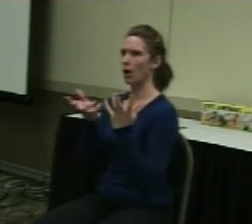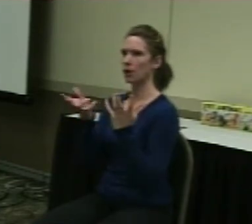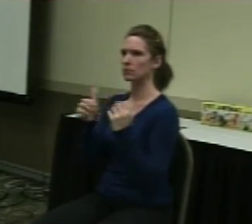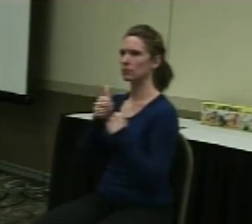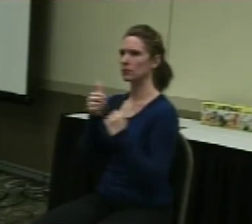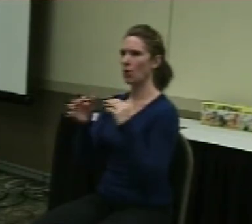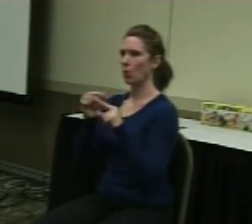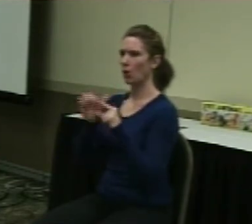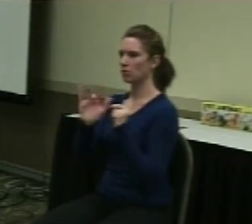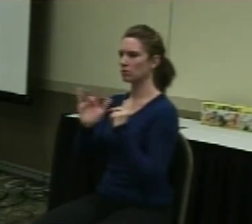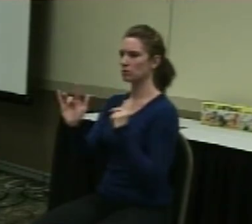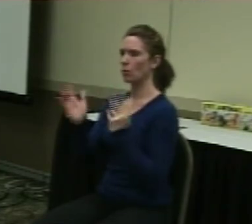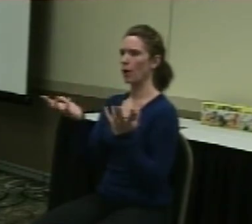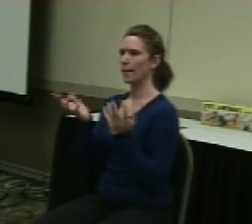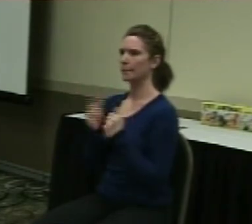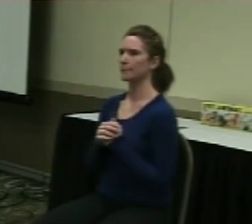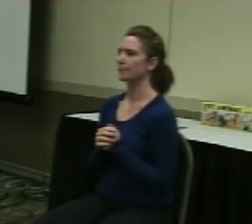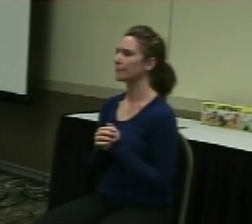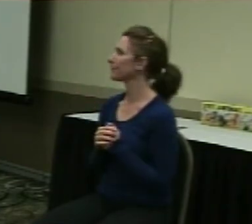word?